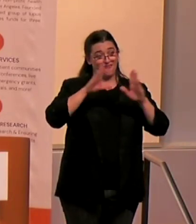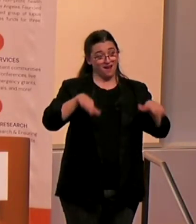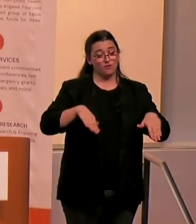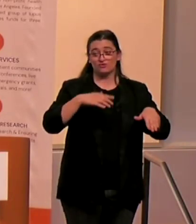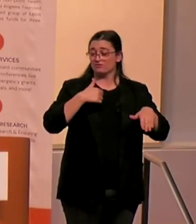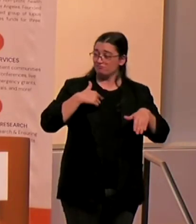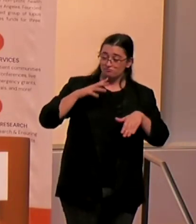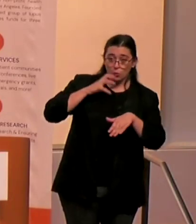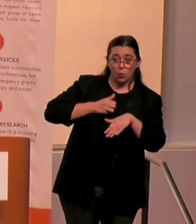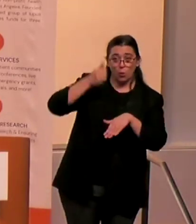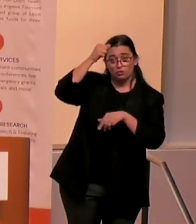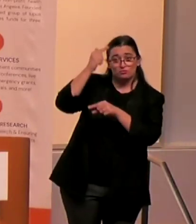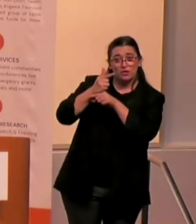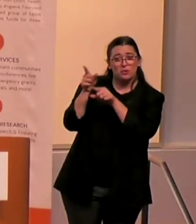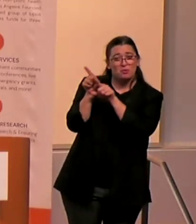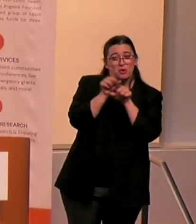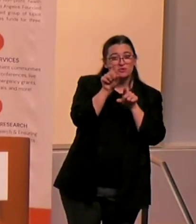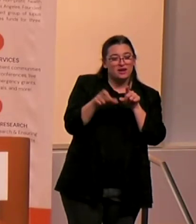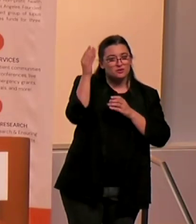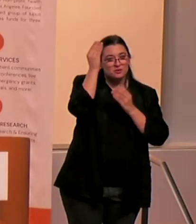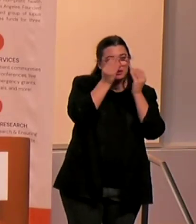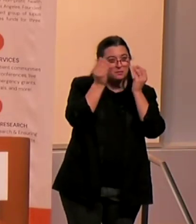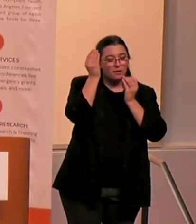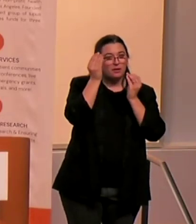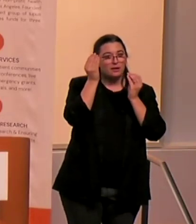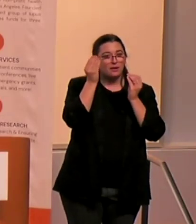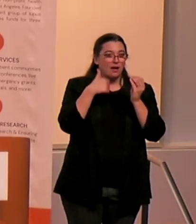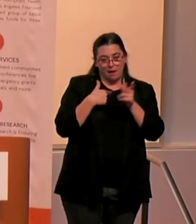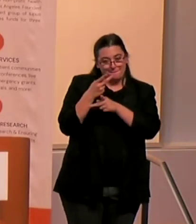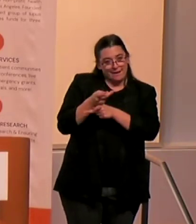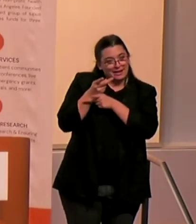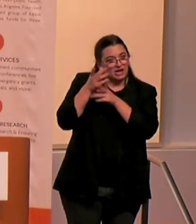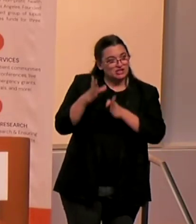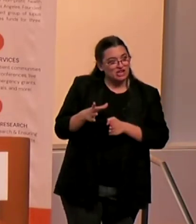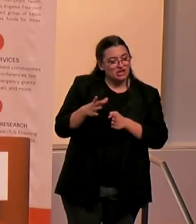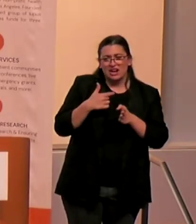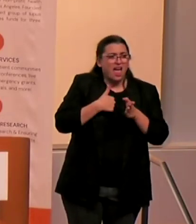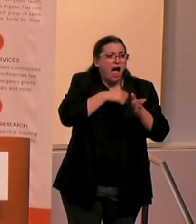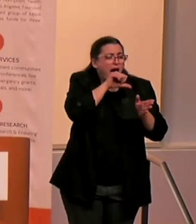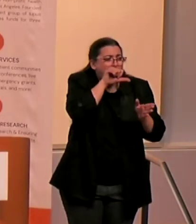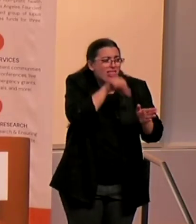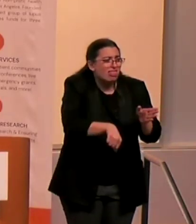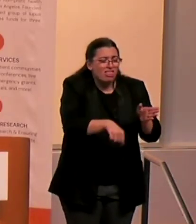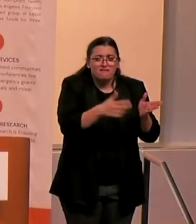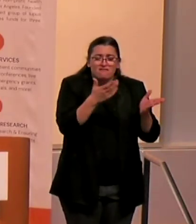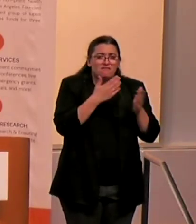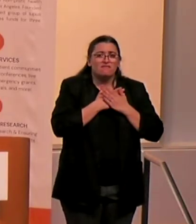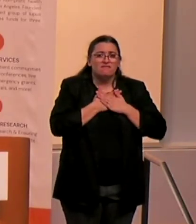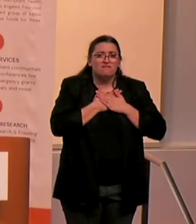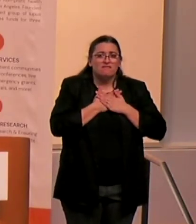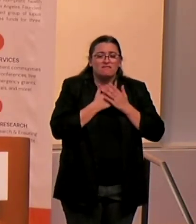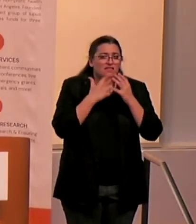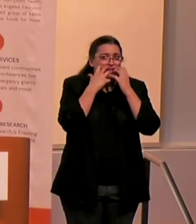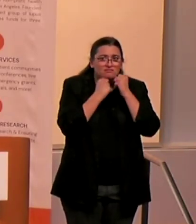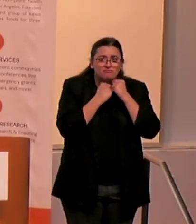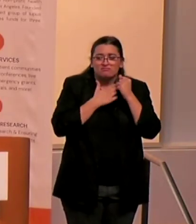there. But then I had to also kind of think of it as like a caretaker. But I loved it because I wouldn't change